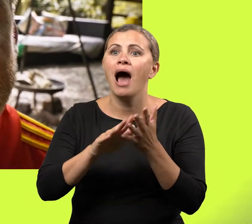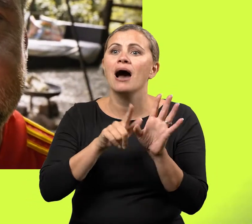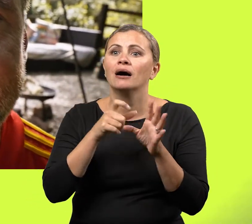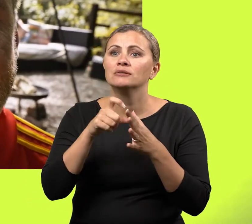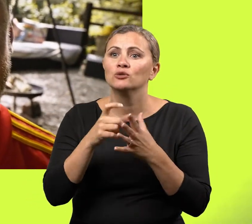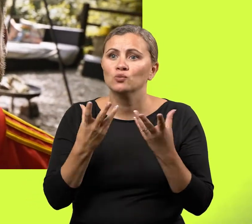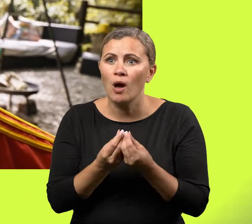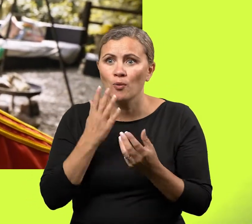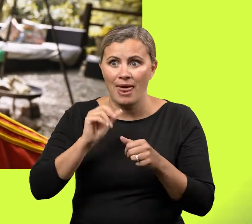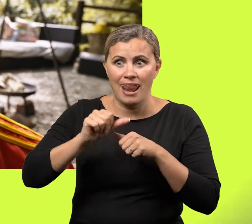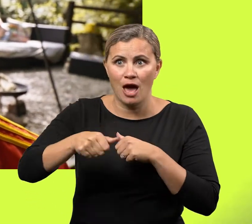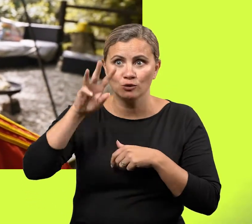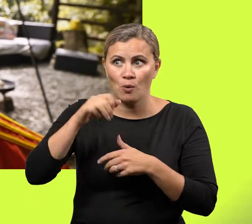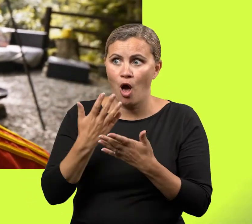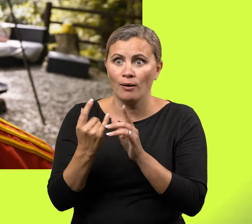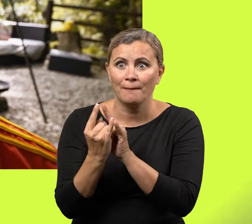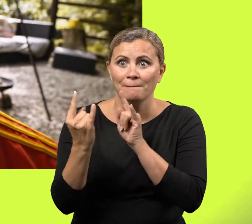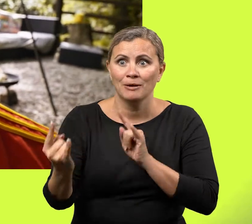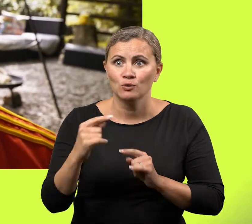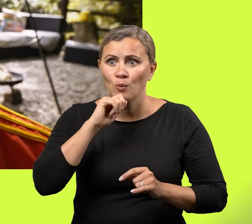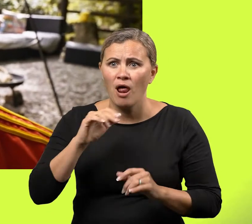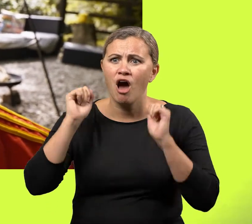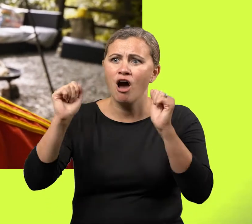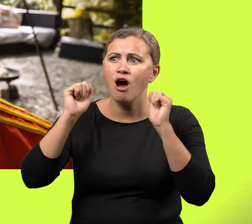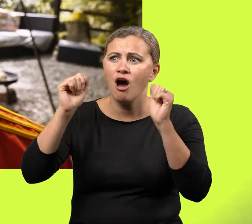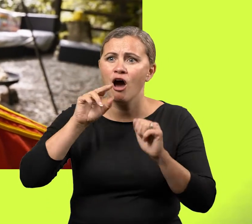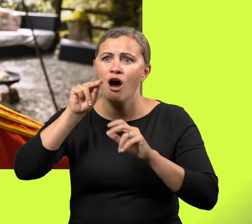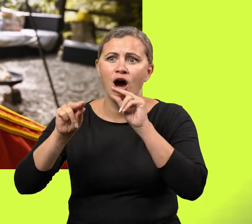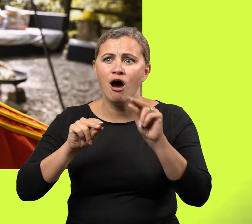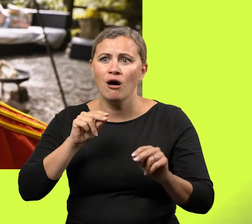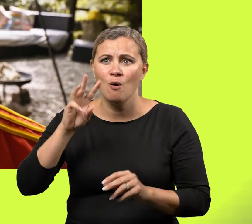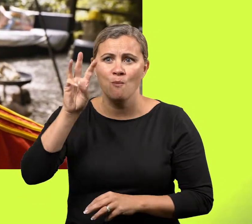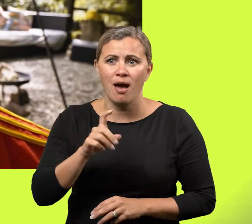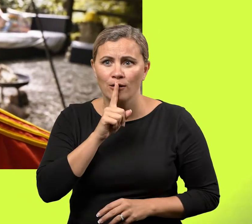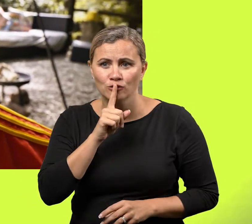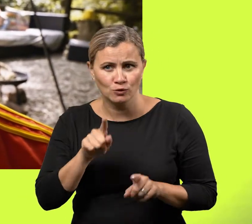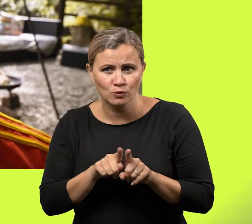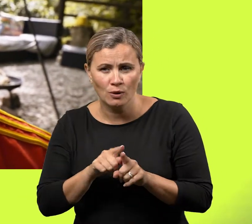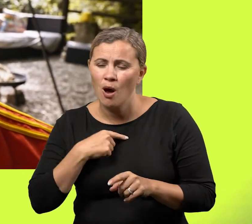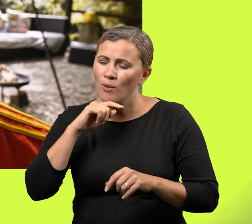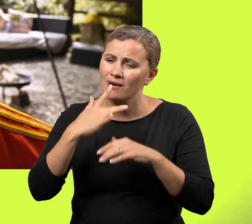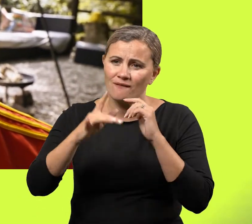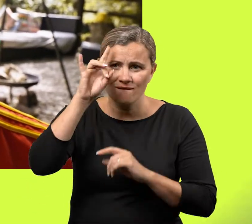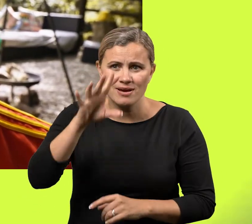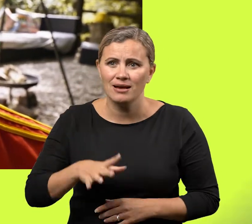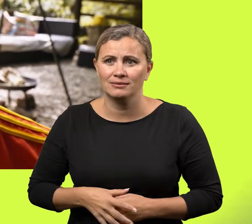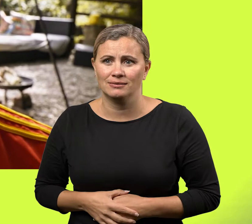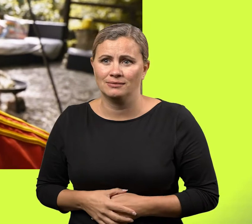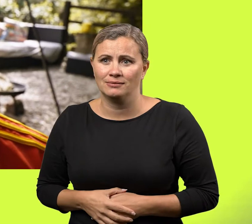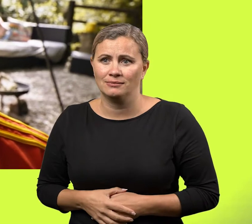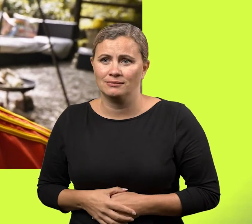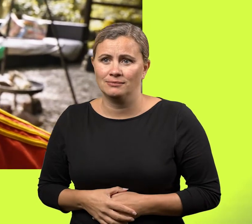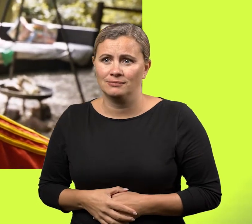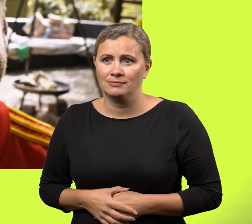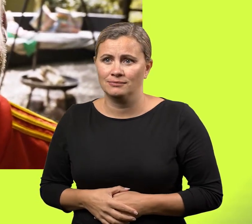takes to the pitch. And we'll be chatting along together in Welsh too, we will. I'll never forget. Cymru am byth.